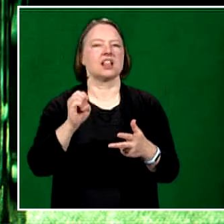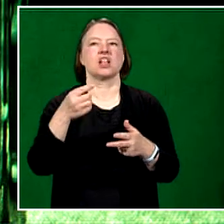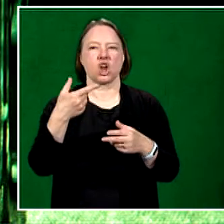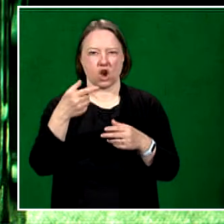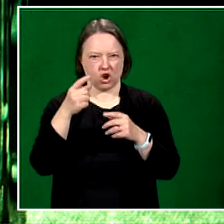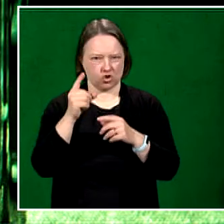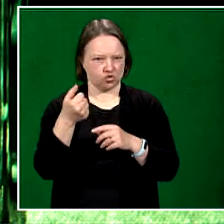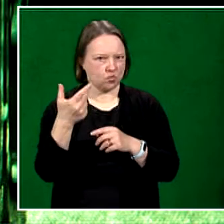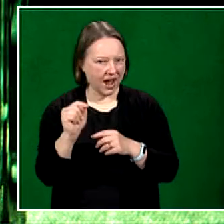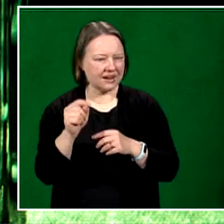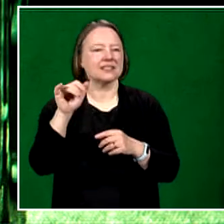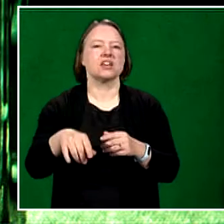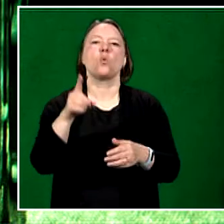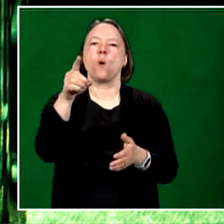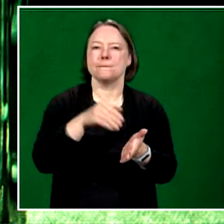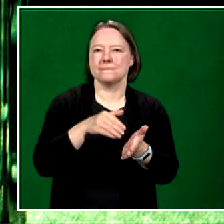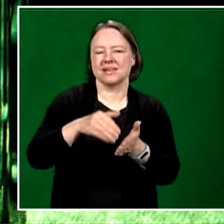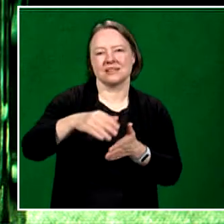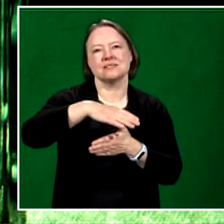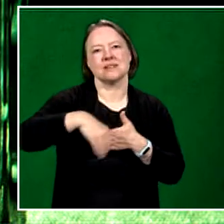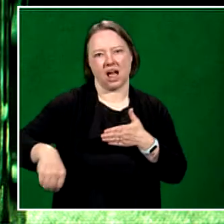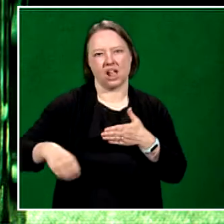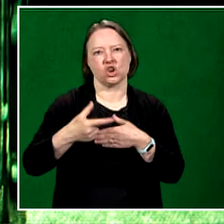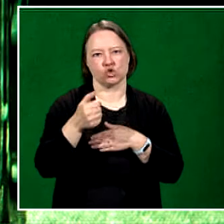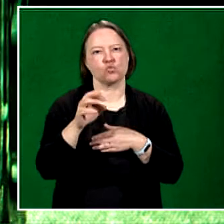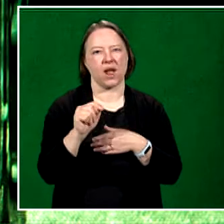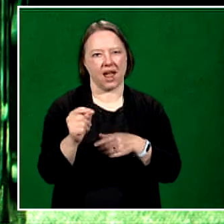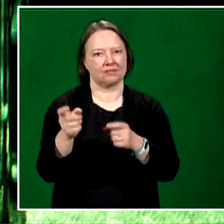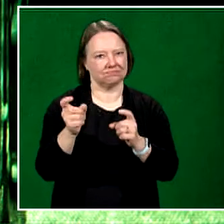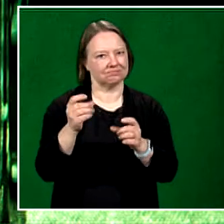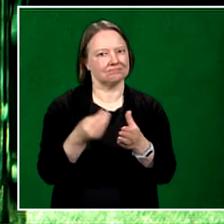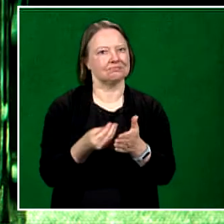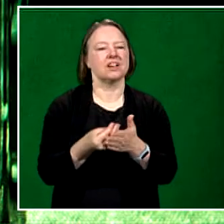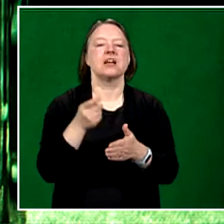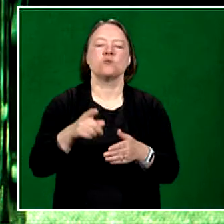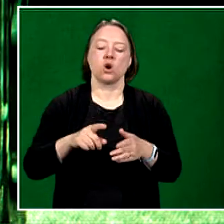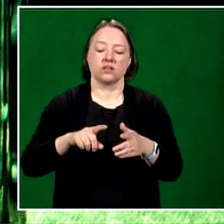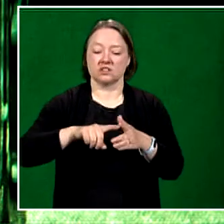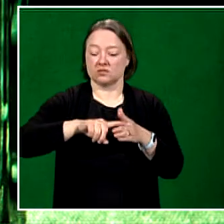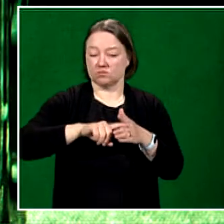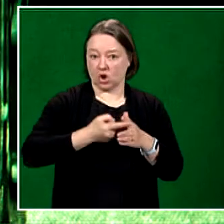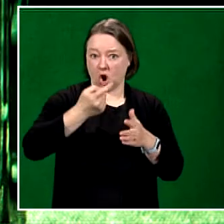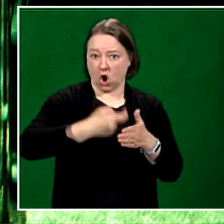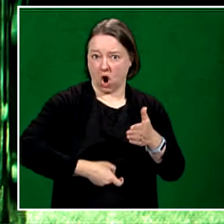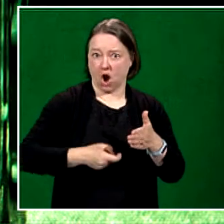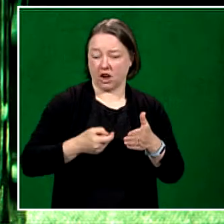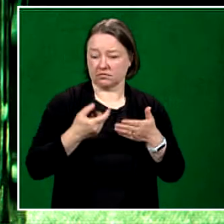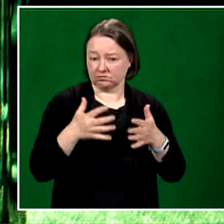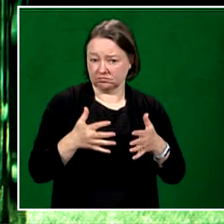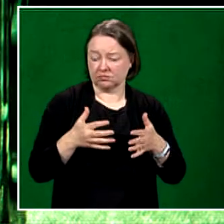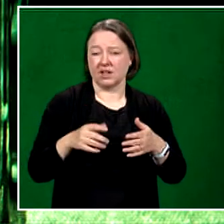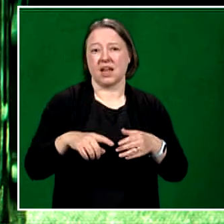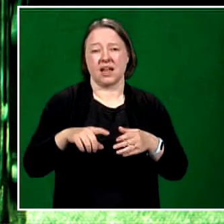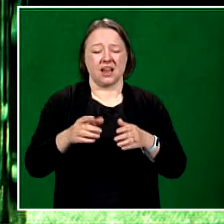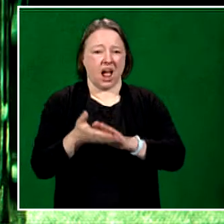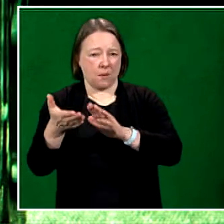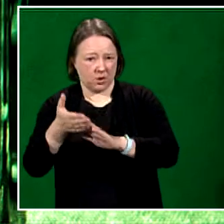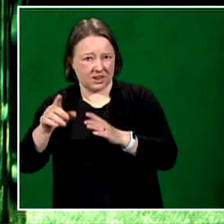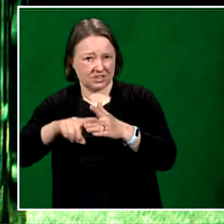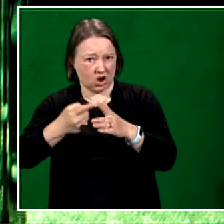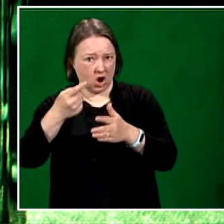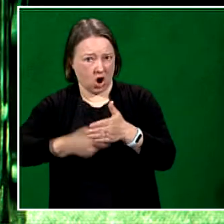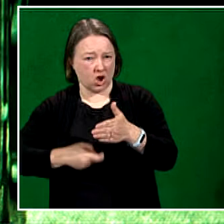for. It is a $1 million grant. And after the startup costs and the first year operating costs, we would have